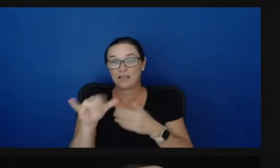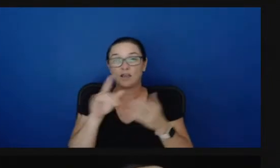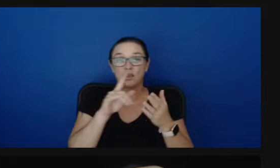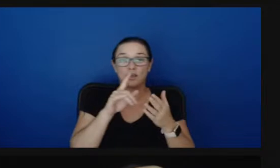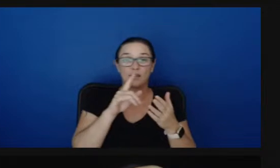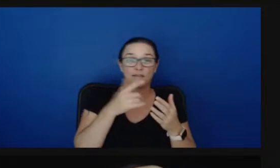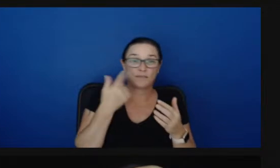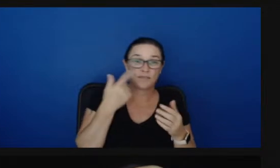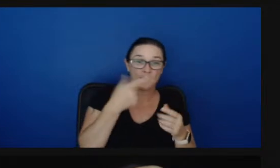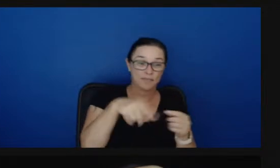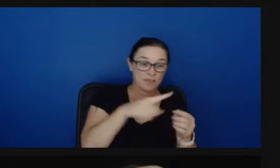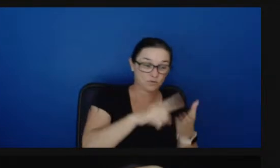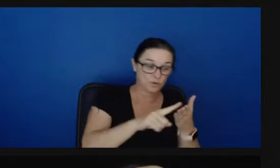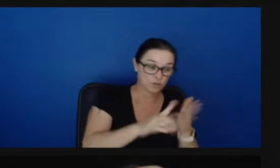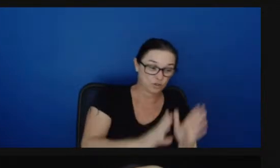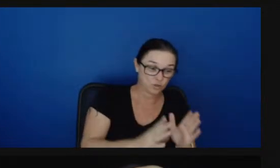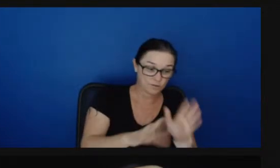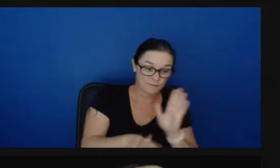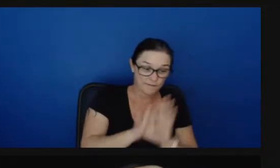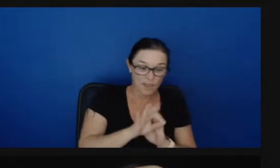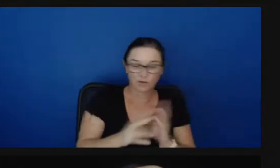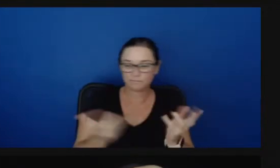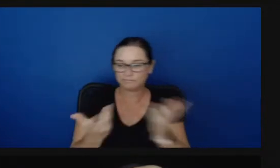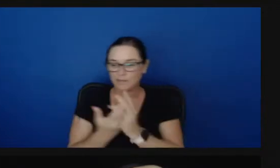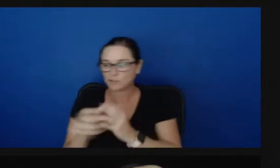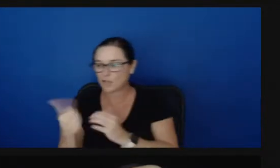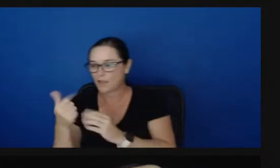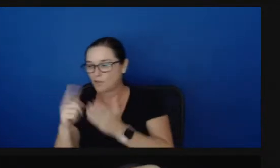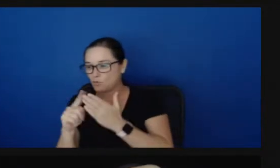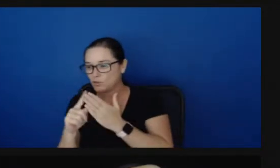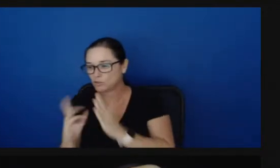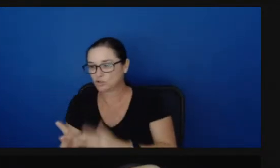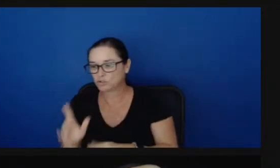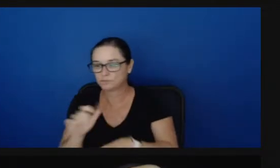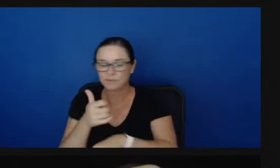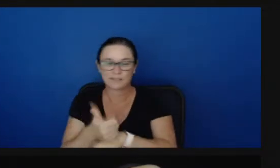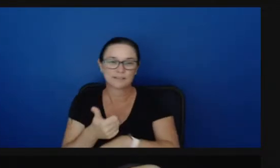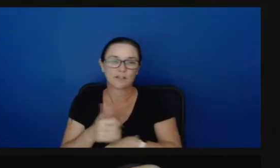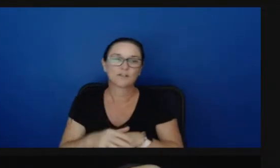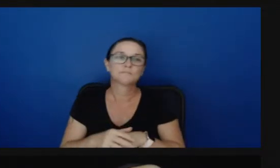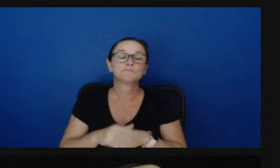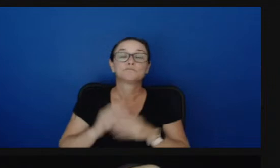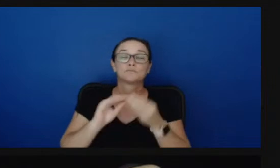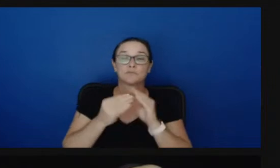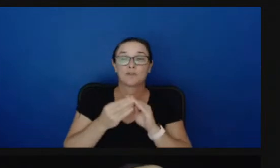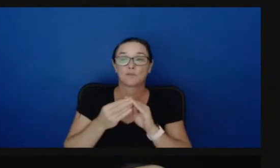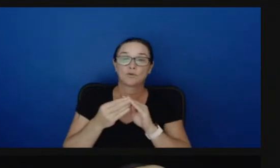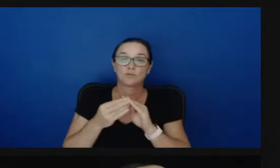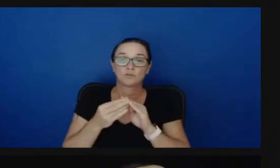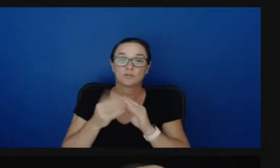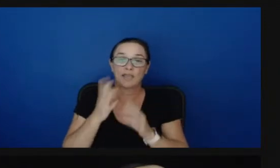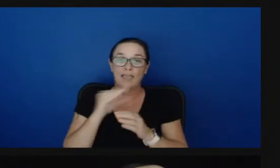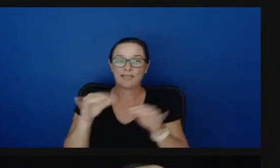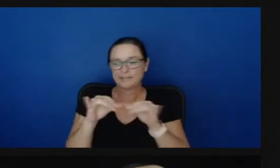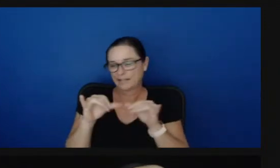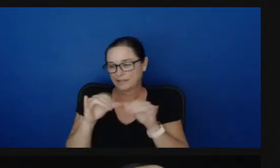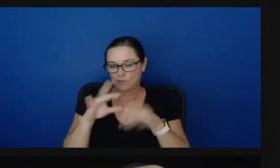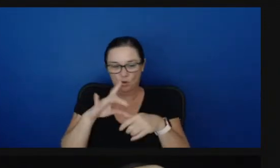researchers based on both moon results and based on seismic results of the Earth as well.